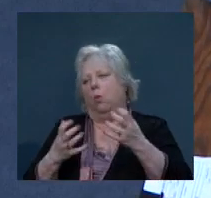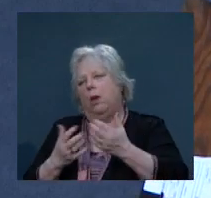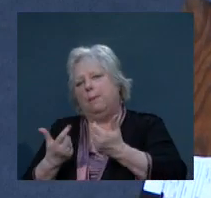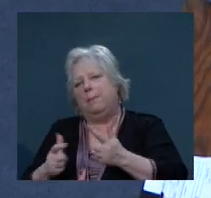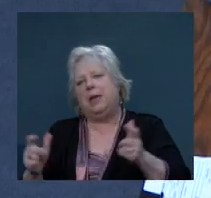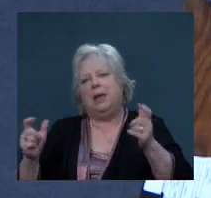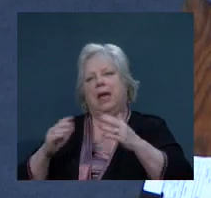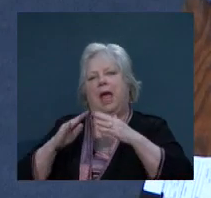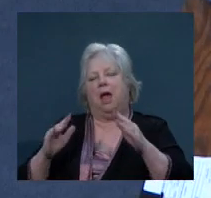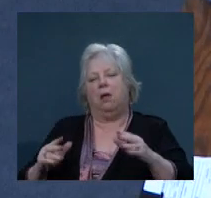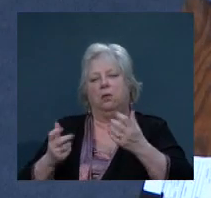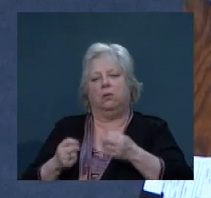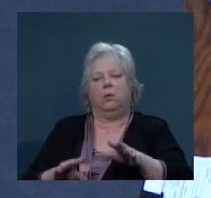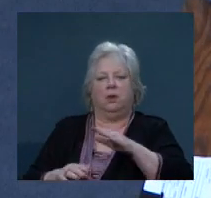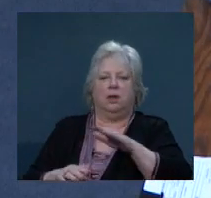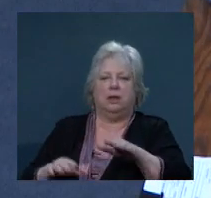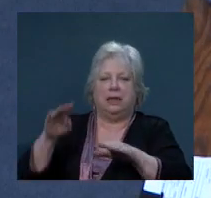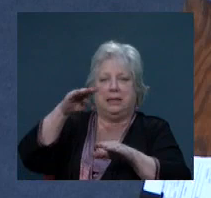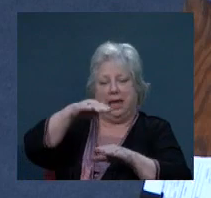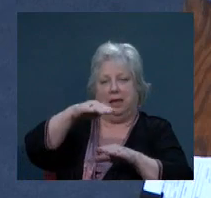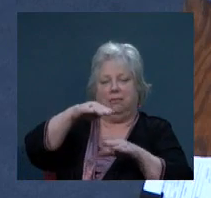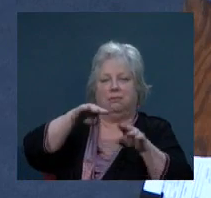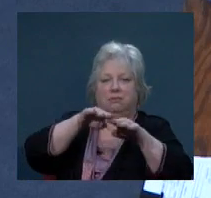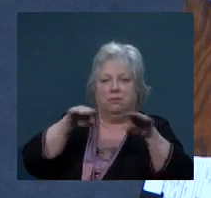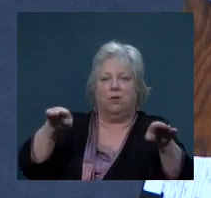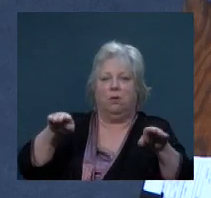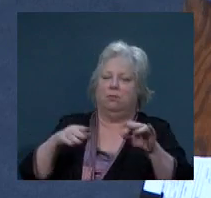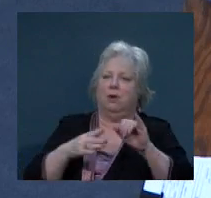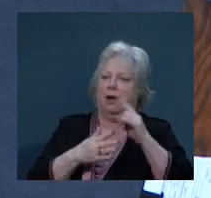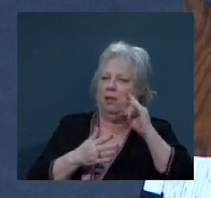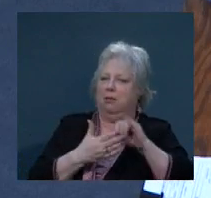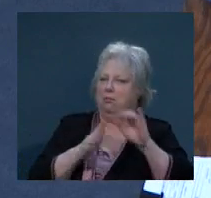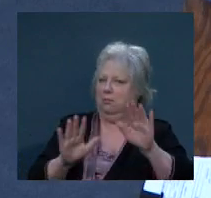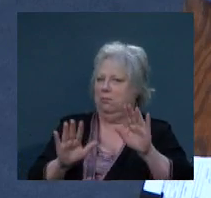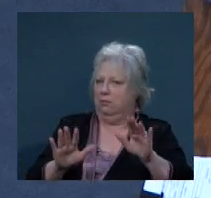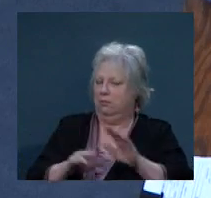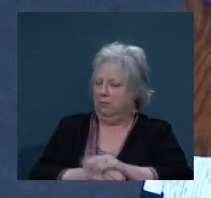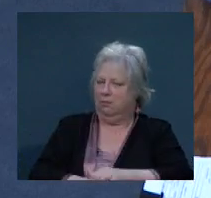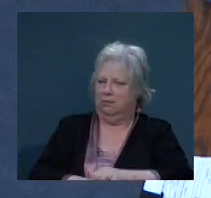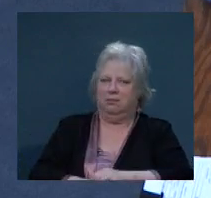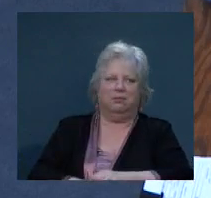with a second story. I think that's wonderful.